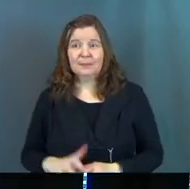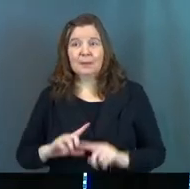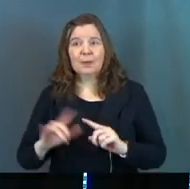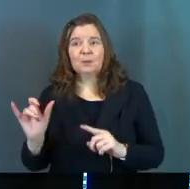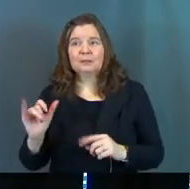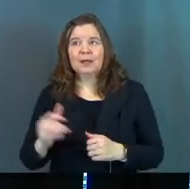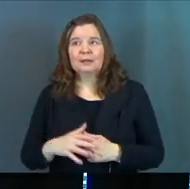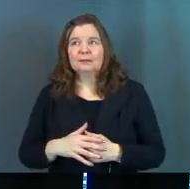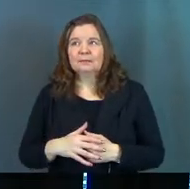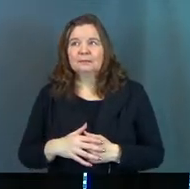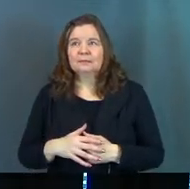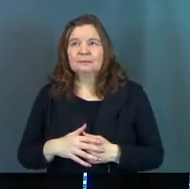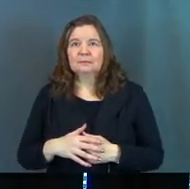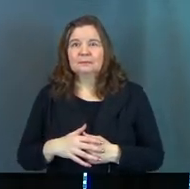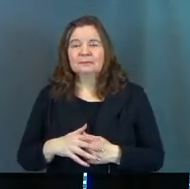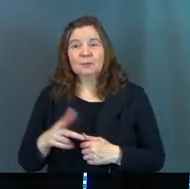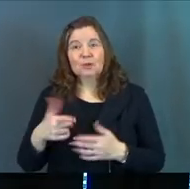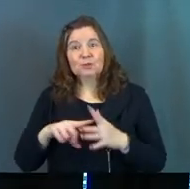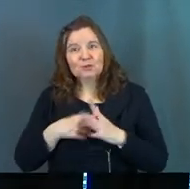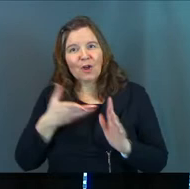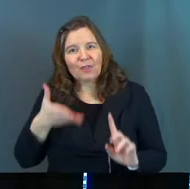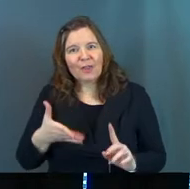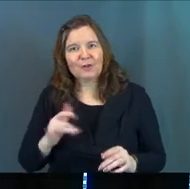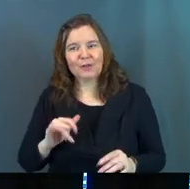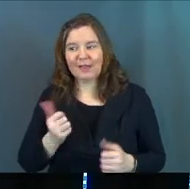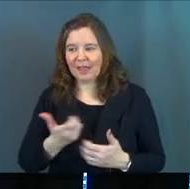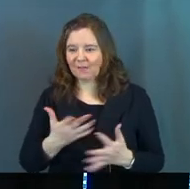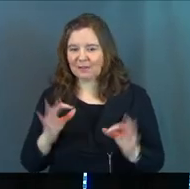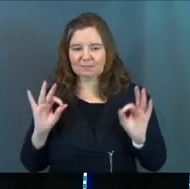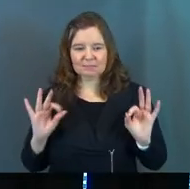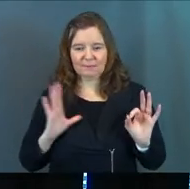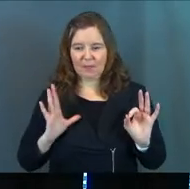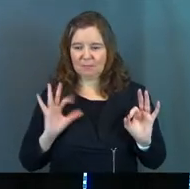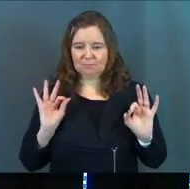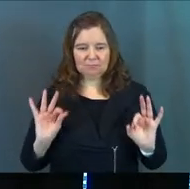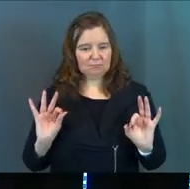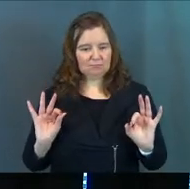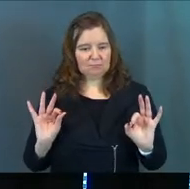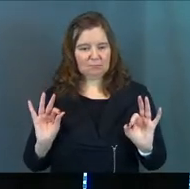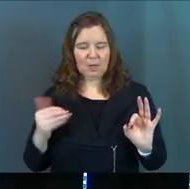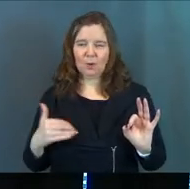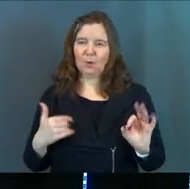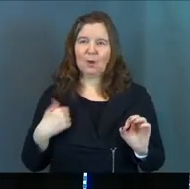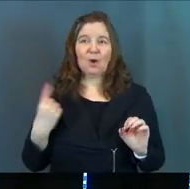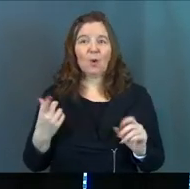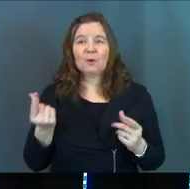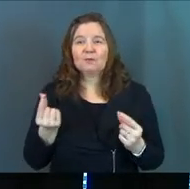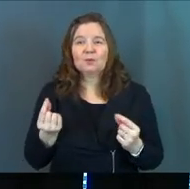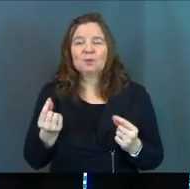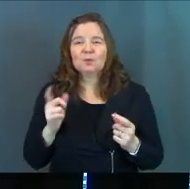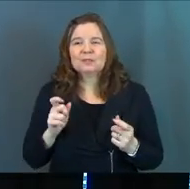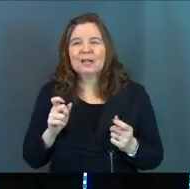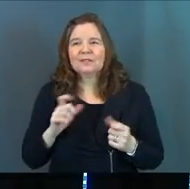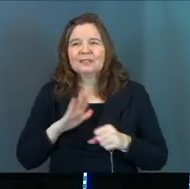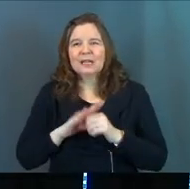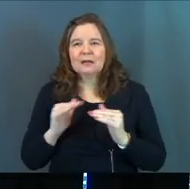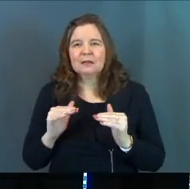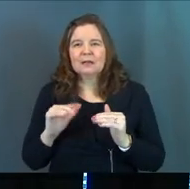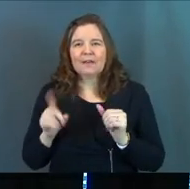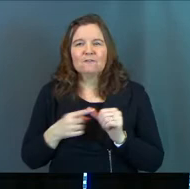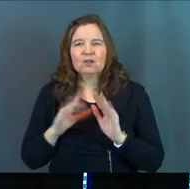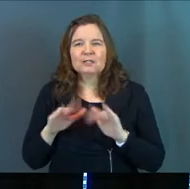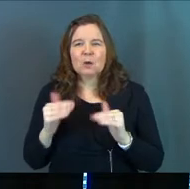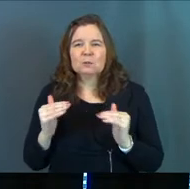But it's like, but you start there and you're like, everything's fine. And man, we just got to get to that